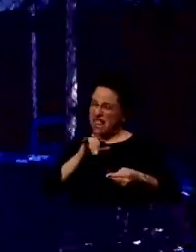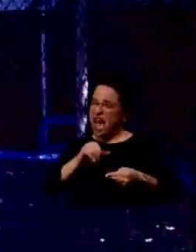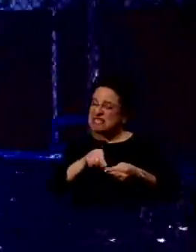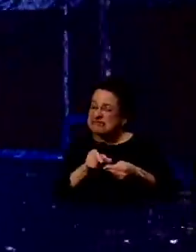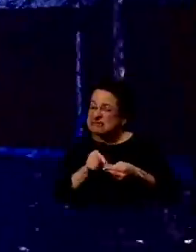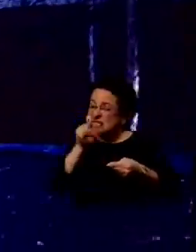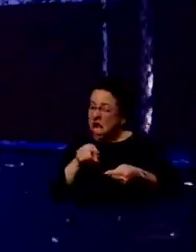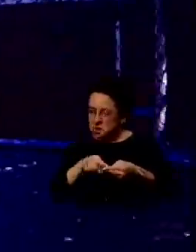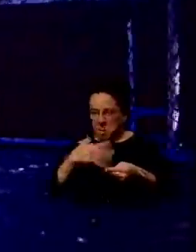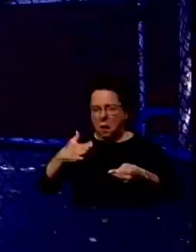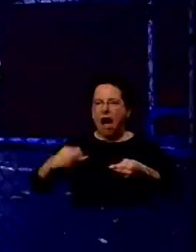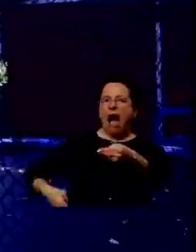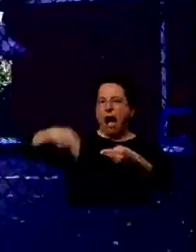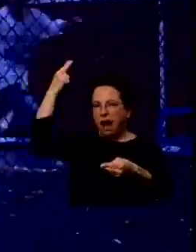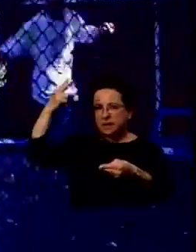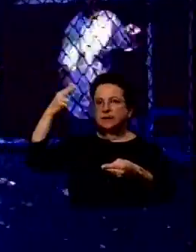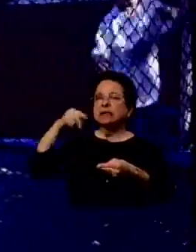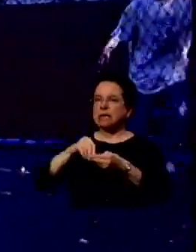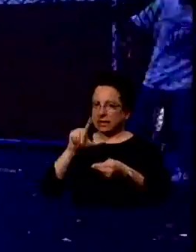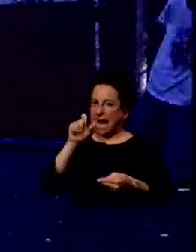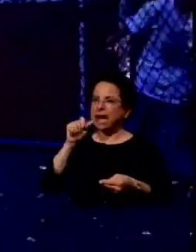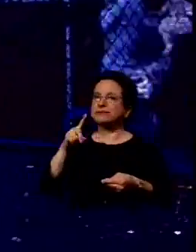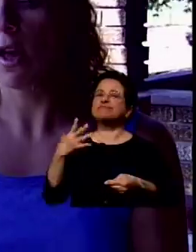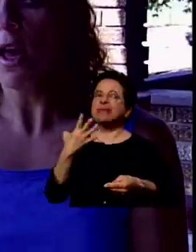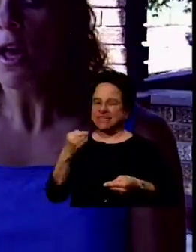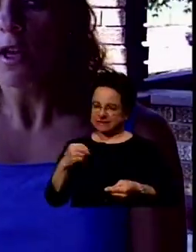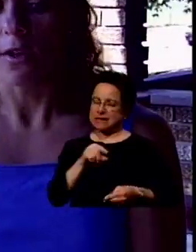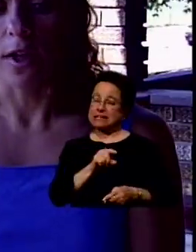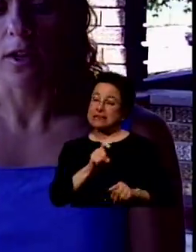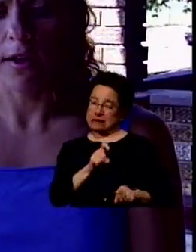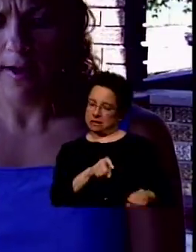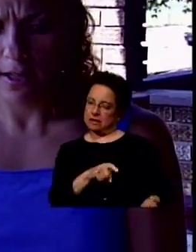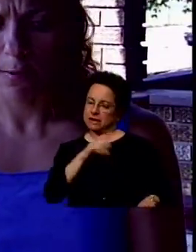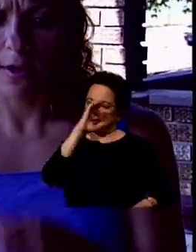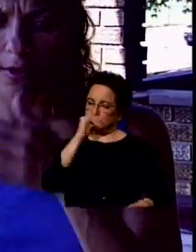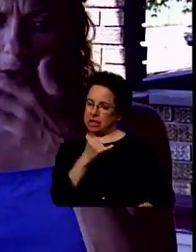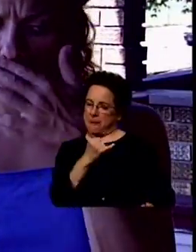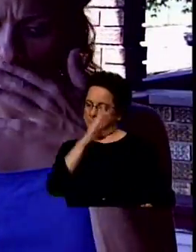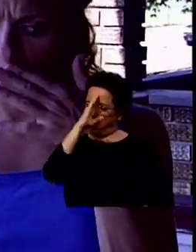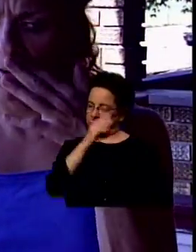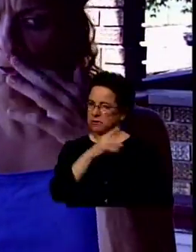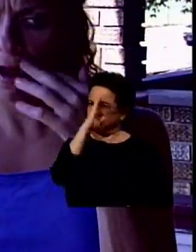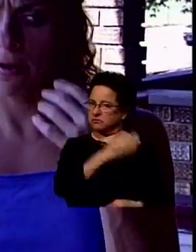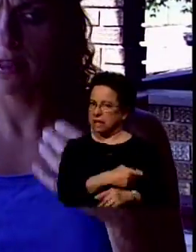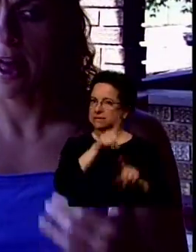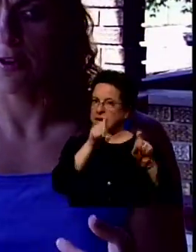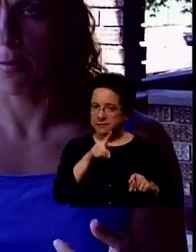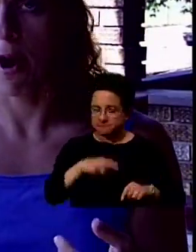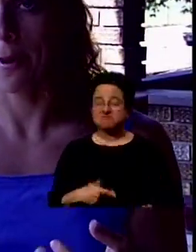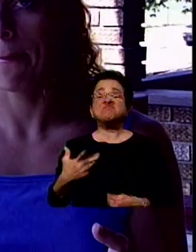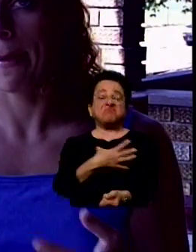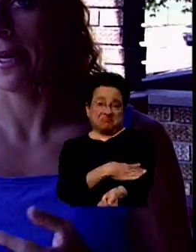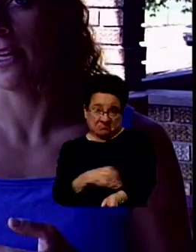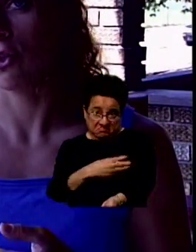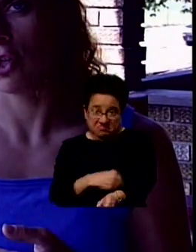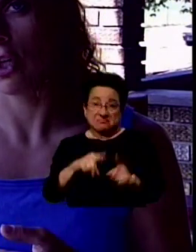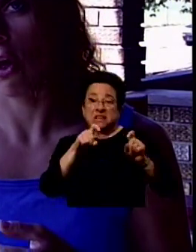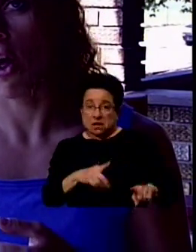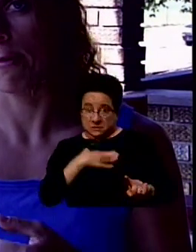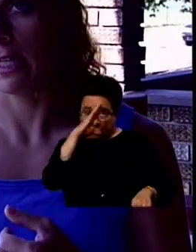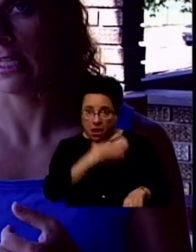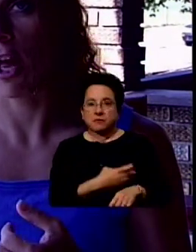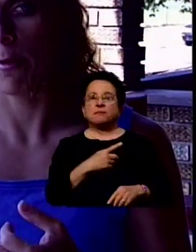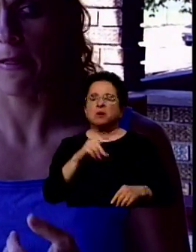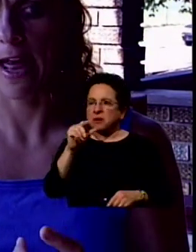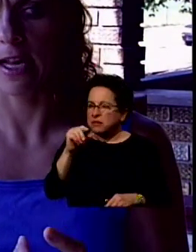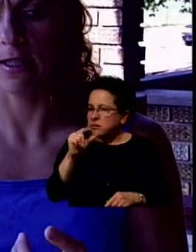high for lead and to have Giacomo tested. So they took a venous blood draw, and within 24 hours the health department and my pediatrician